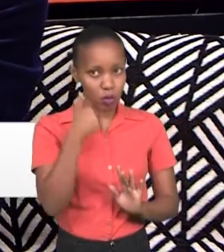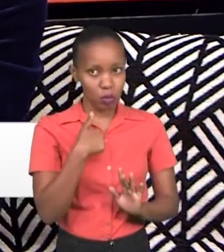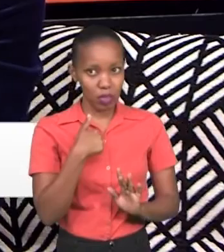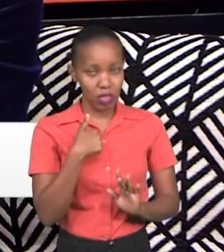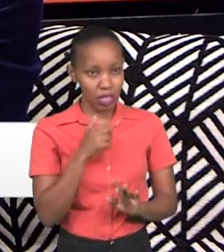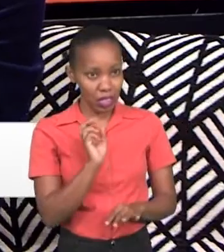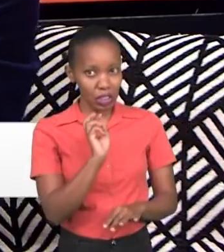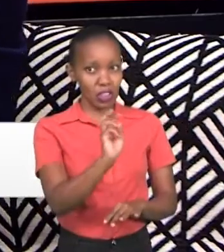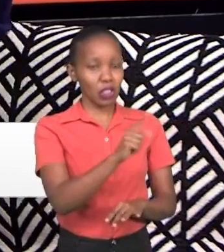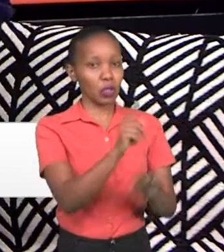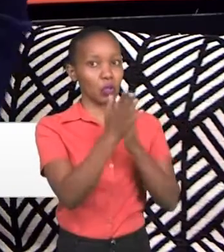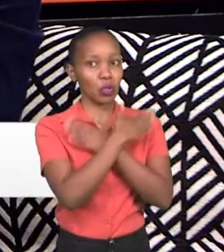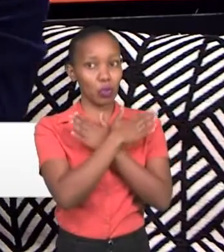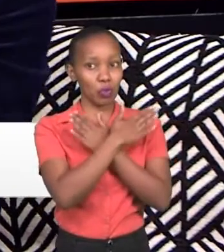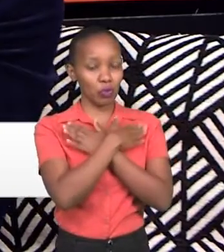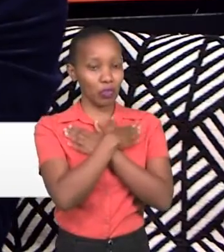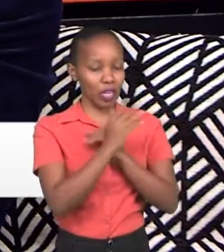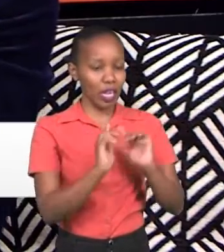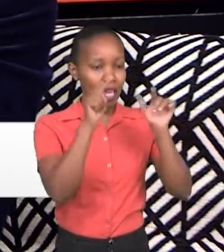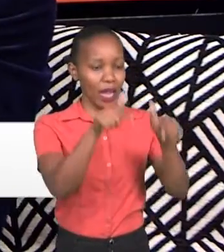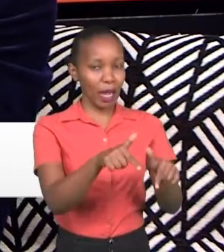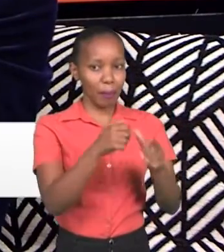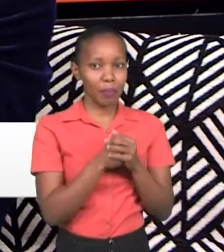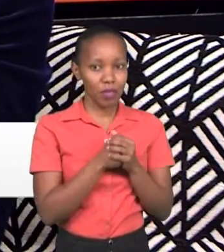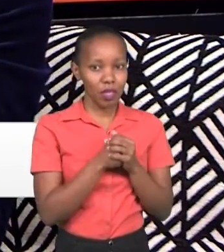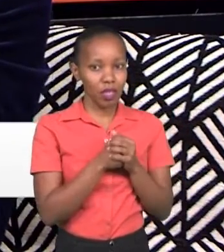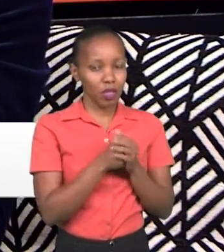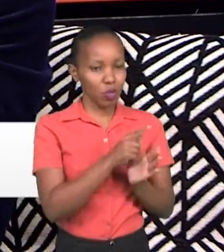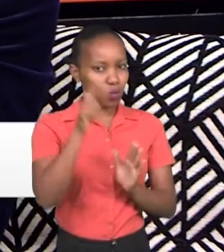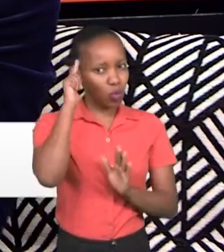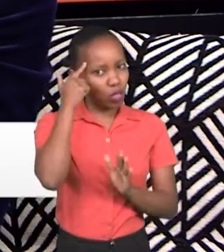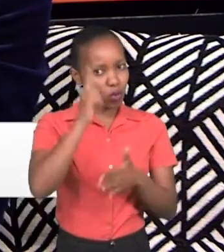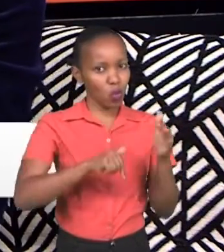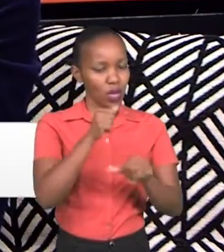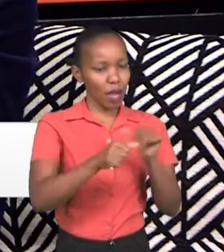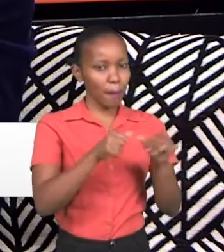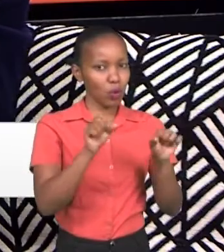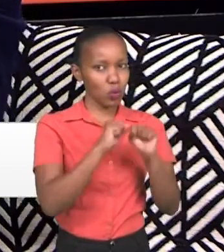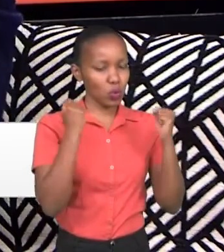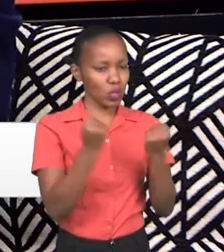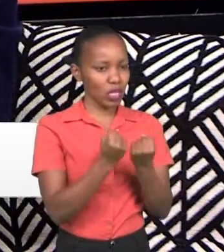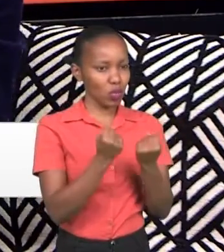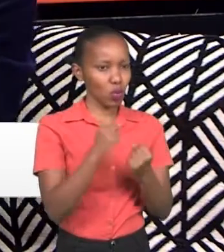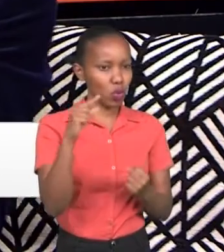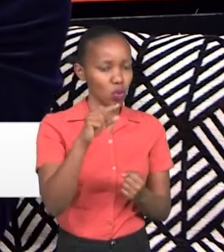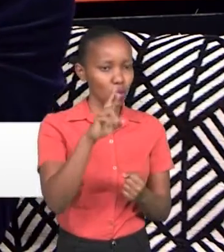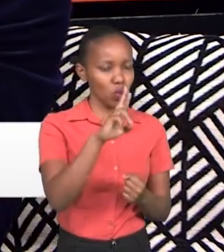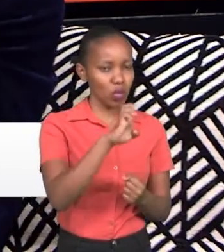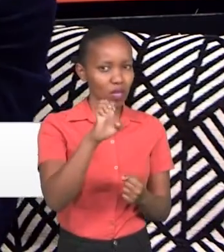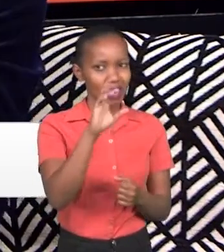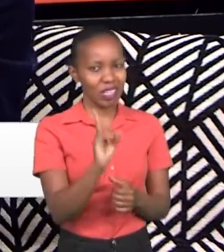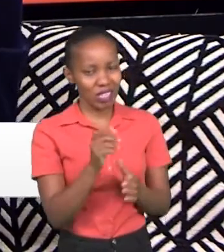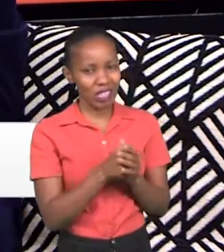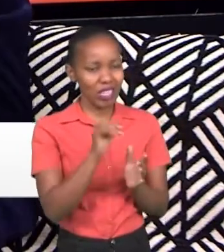standing by to come, yeah. but of course he'll be coming on in a few. Yeah. What do you think about the societal greed, societal flexing of muscles